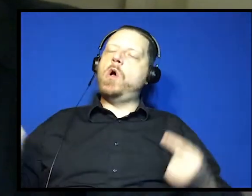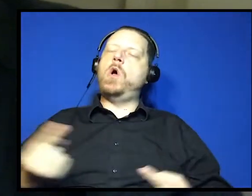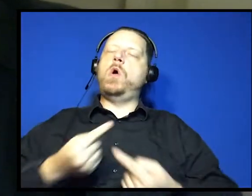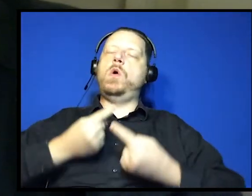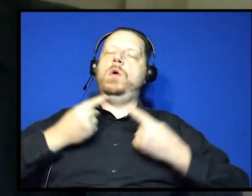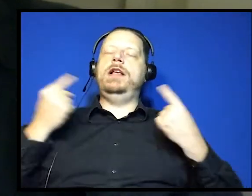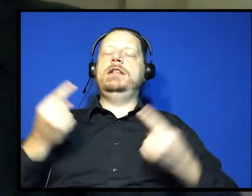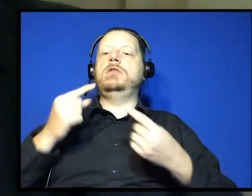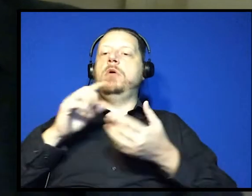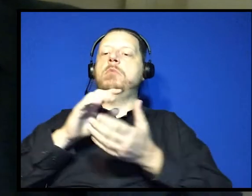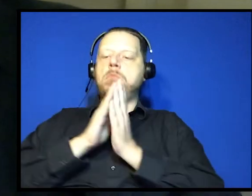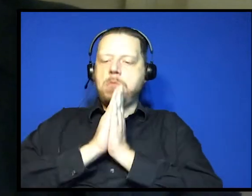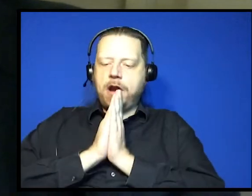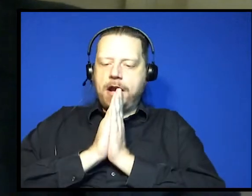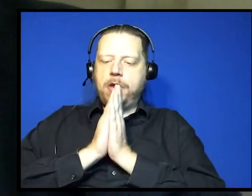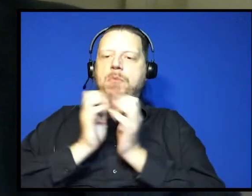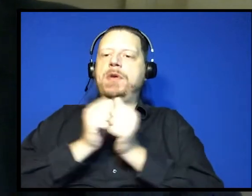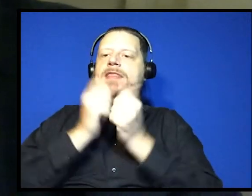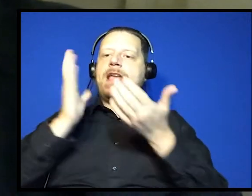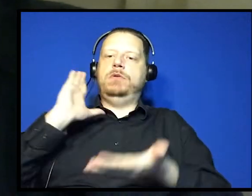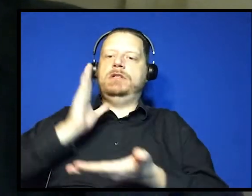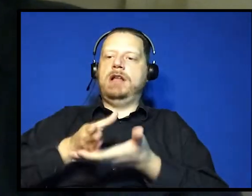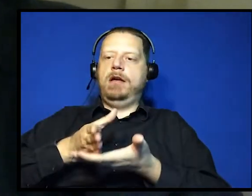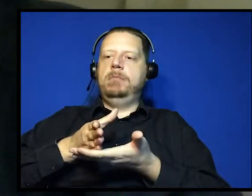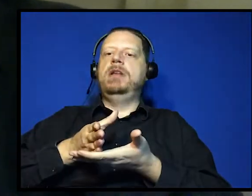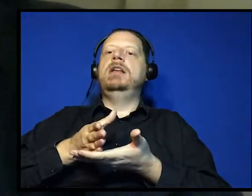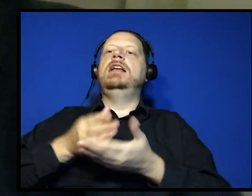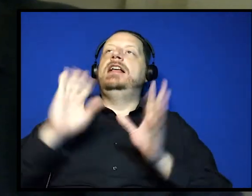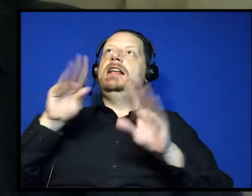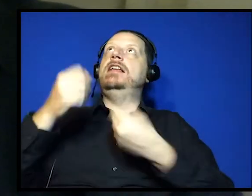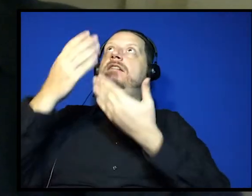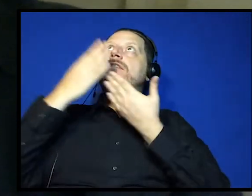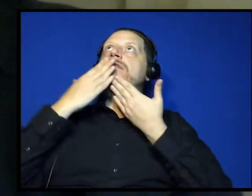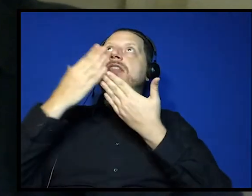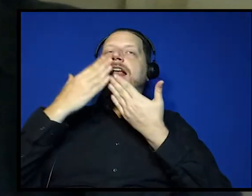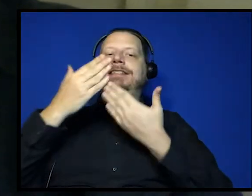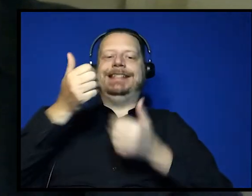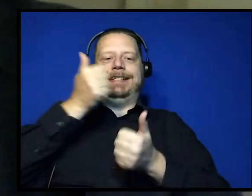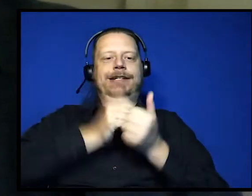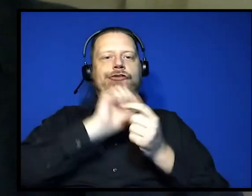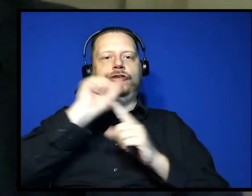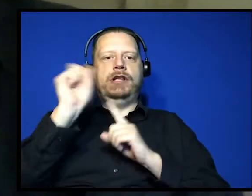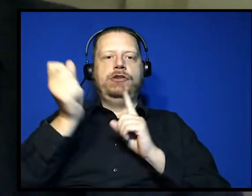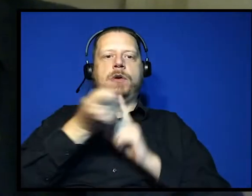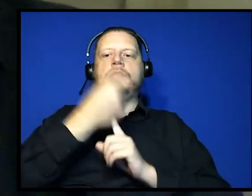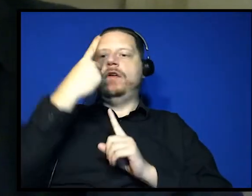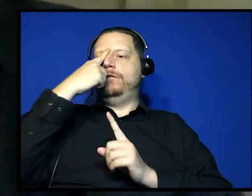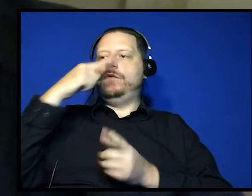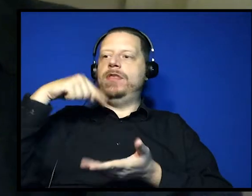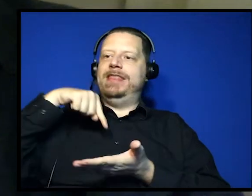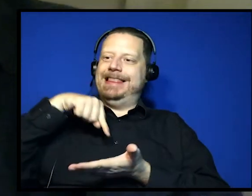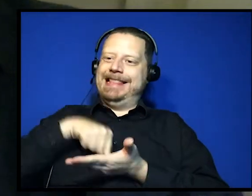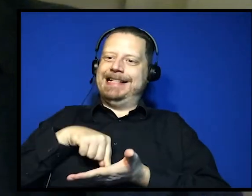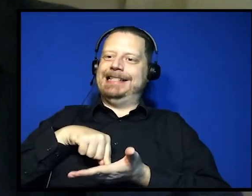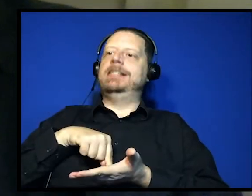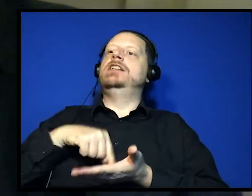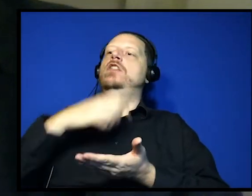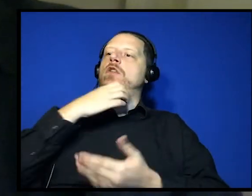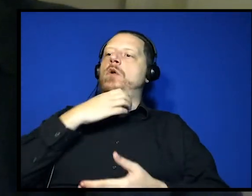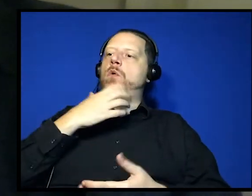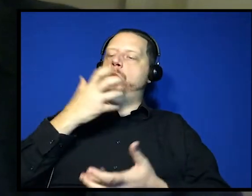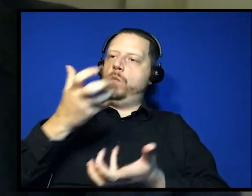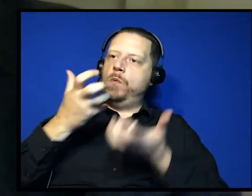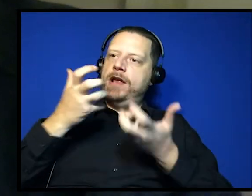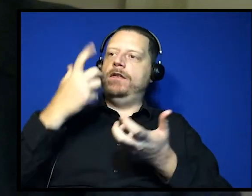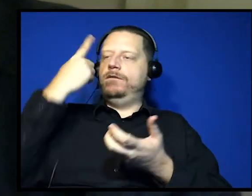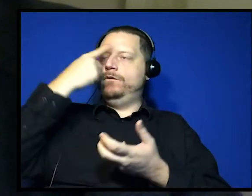always, pray without ceasing, give thanks in all circumstances, for this is the will of God